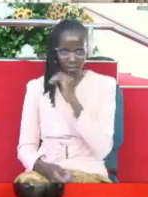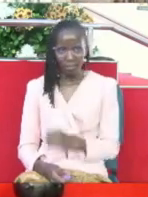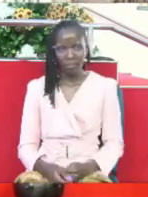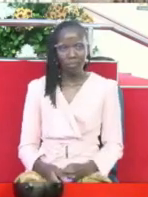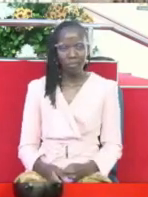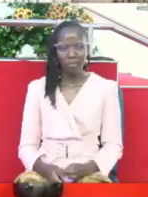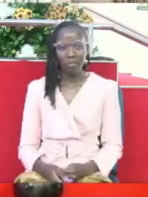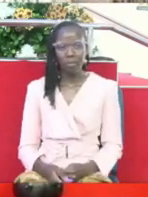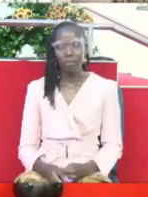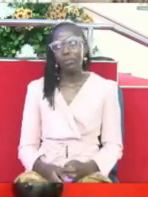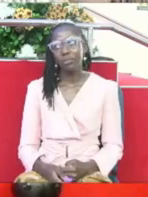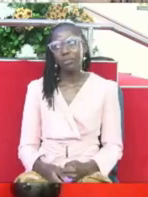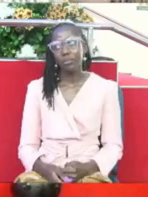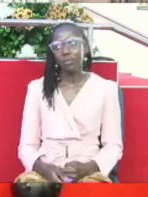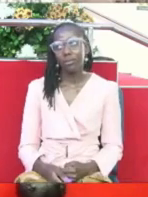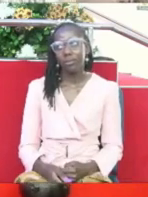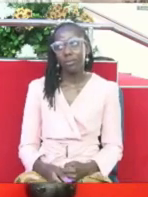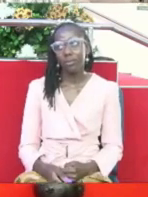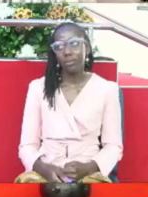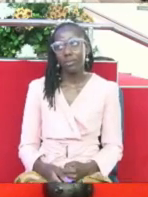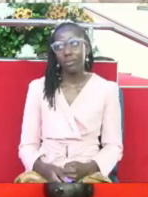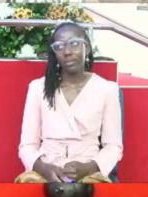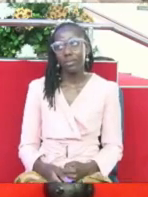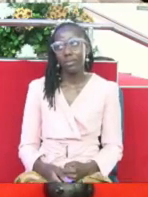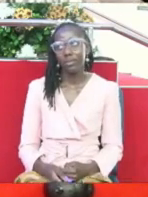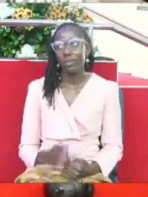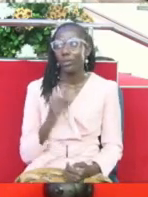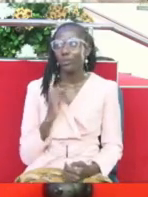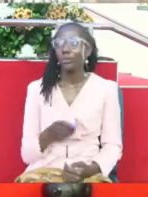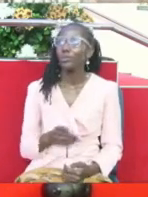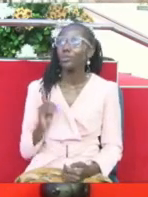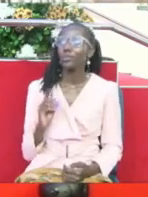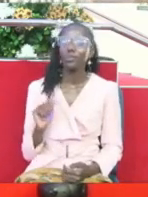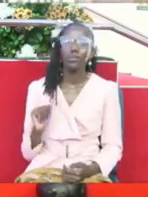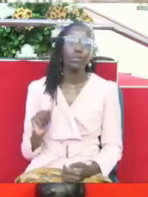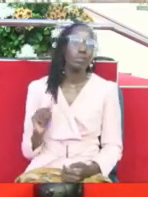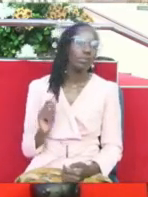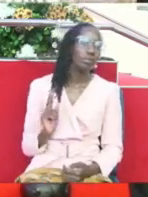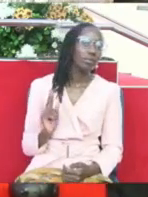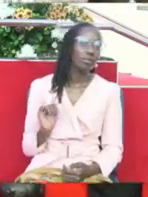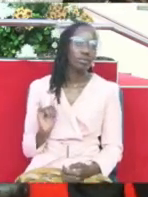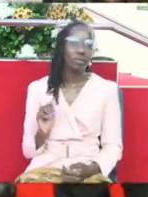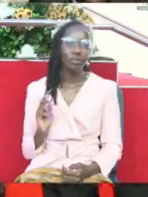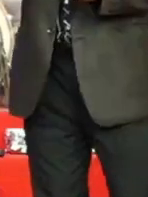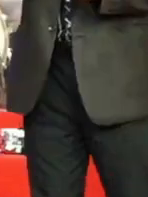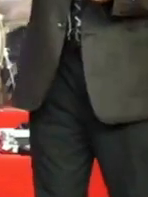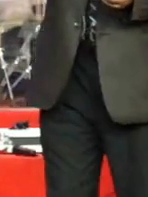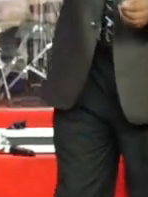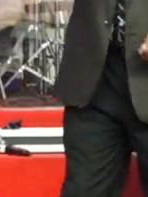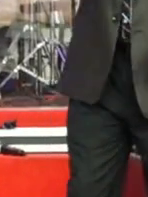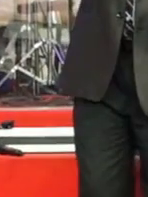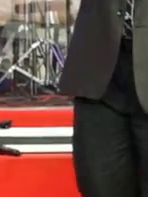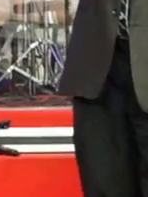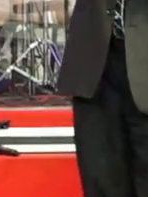deal. Then he killed a lion. It didn't look like a big deal. But the time when he got